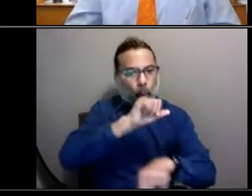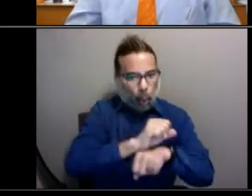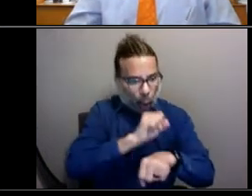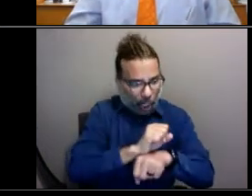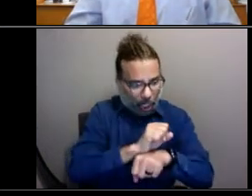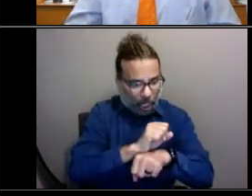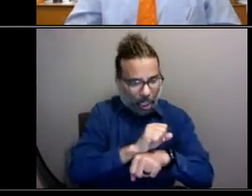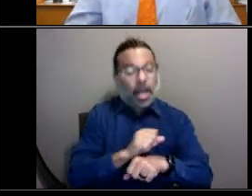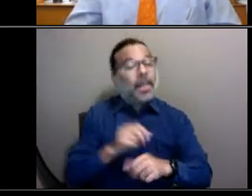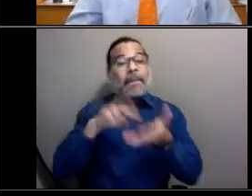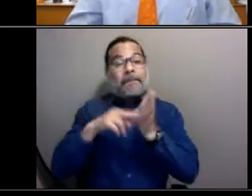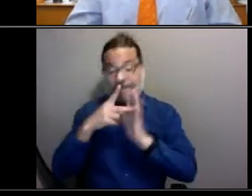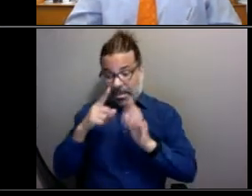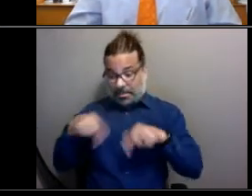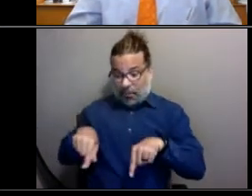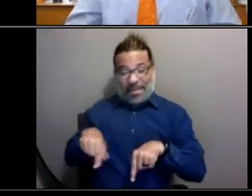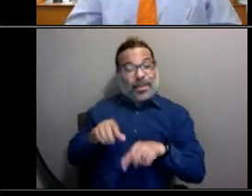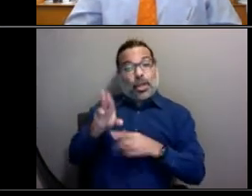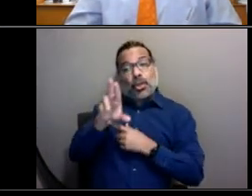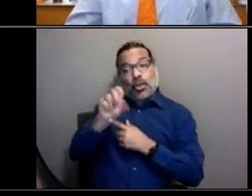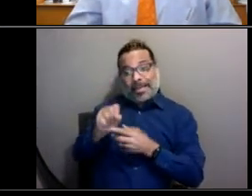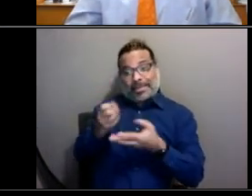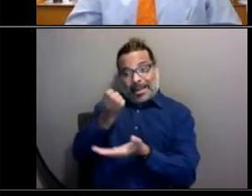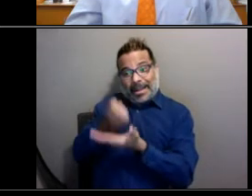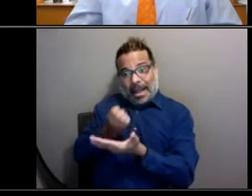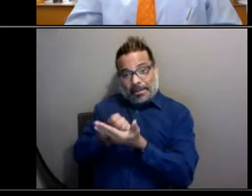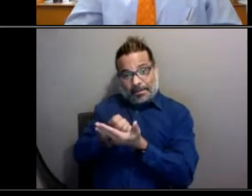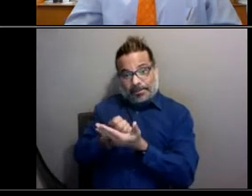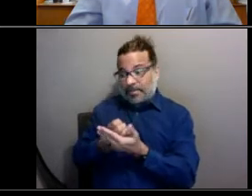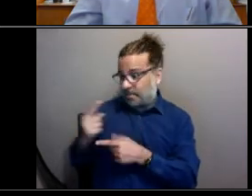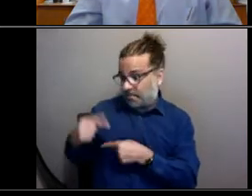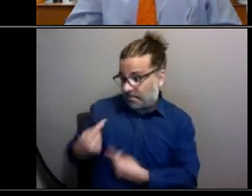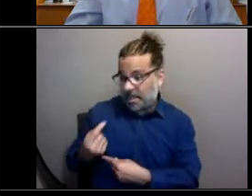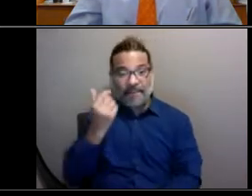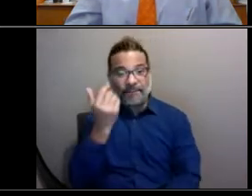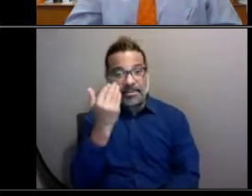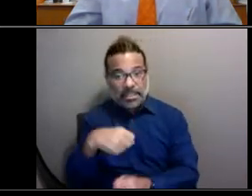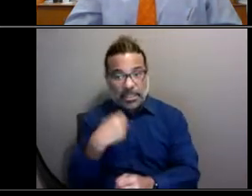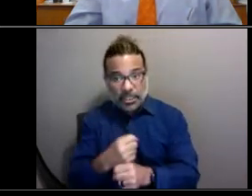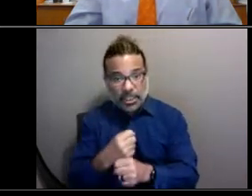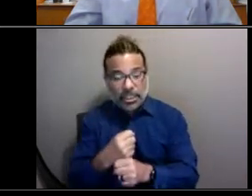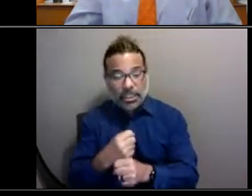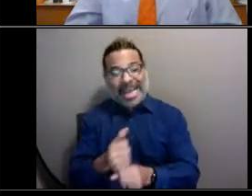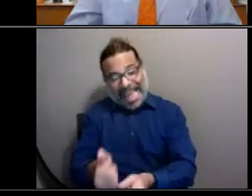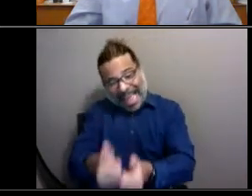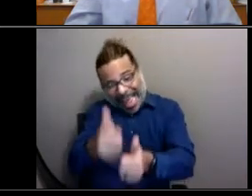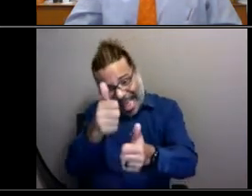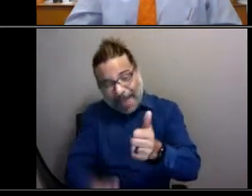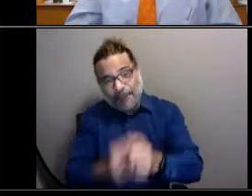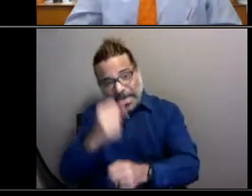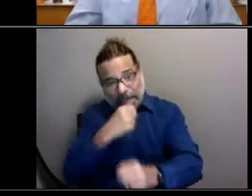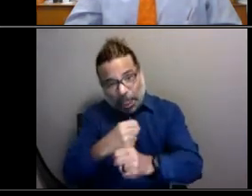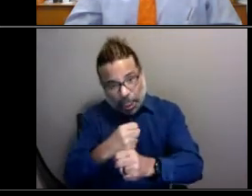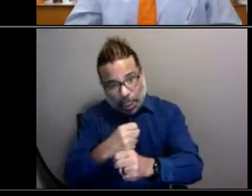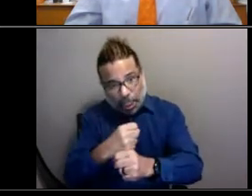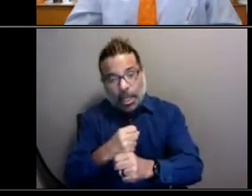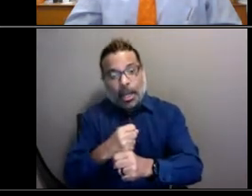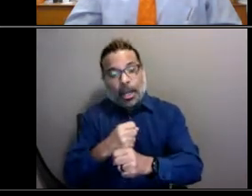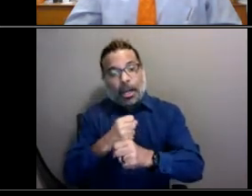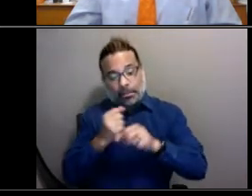what this means to the US economy is that over the last 15 years, every single year, there has been a